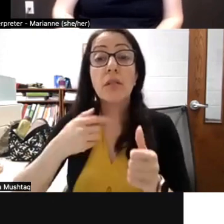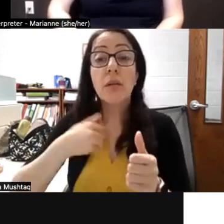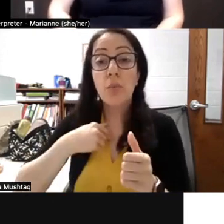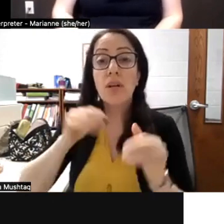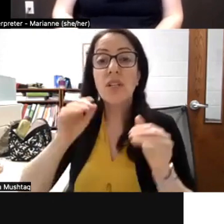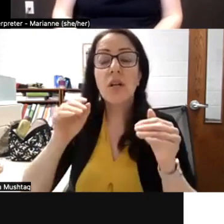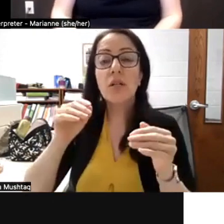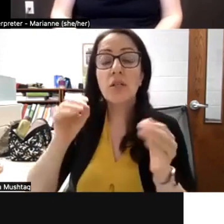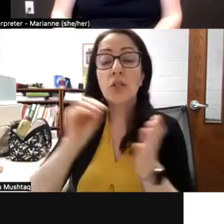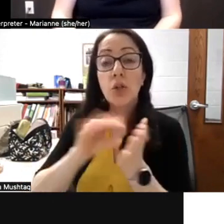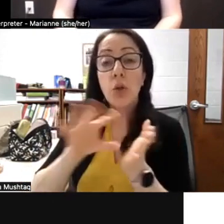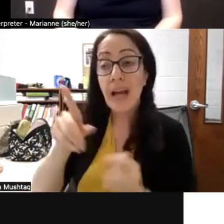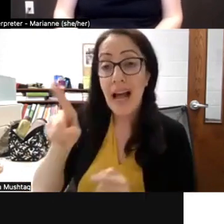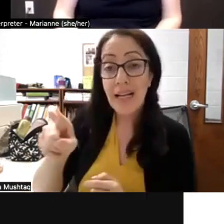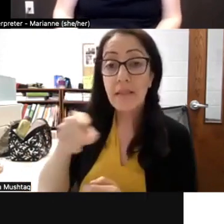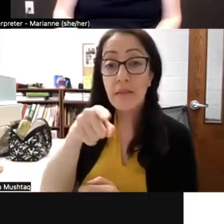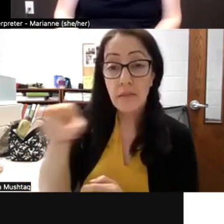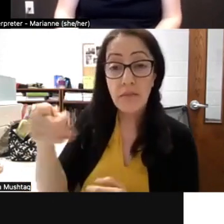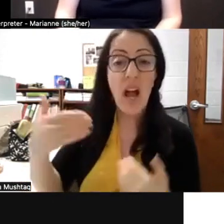Well, yes.